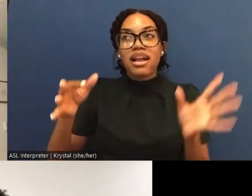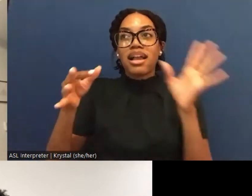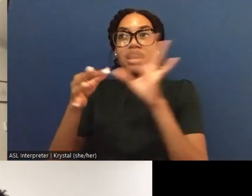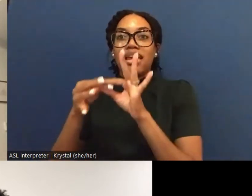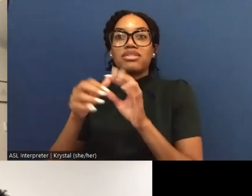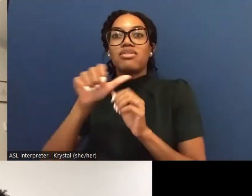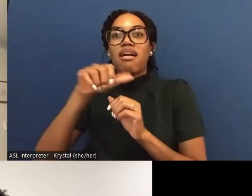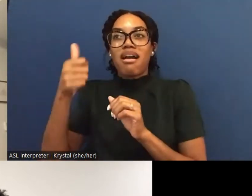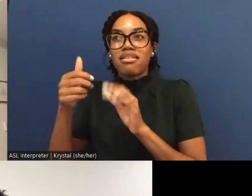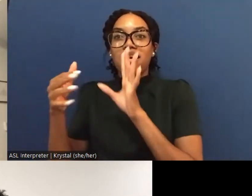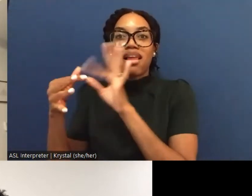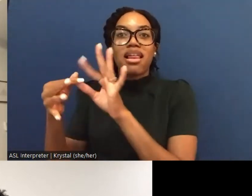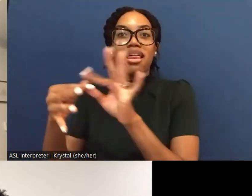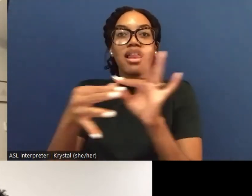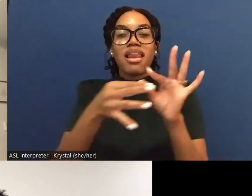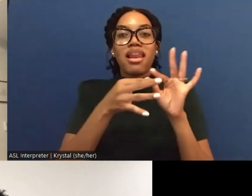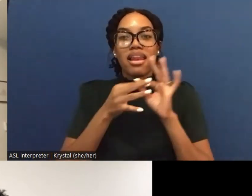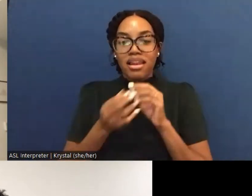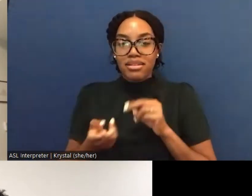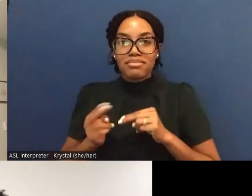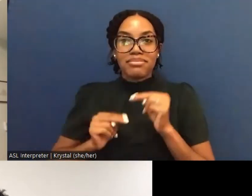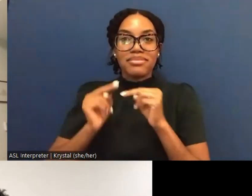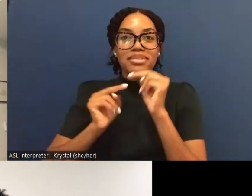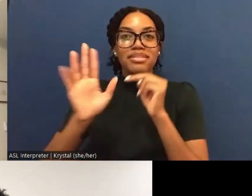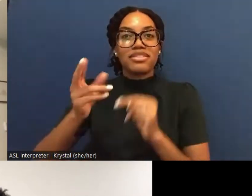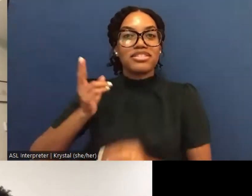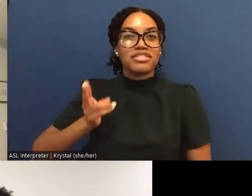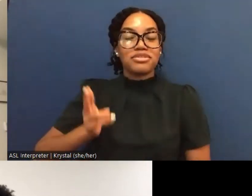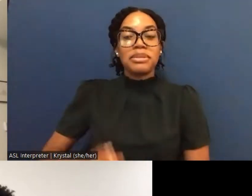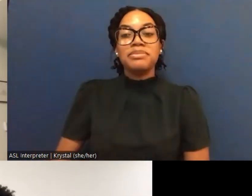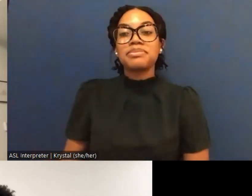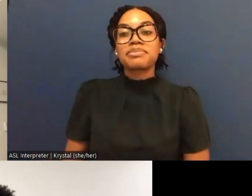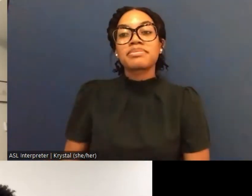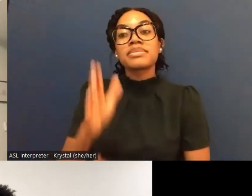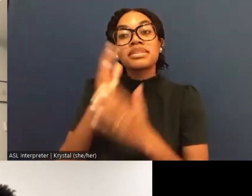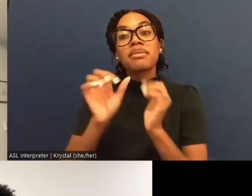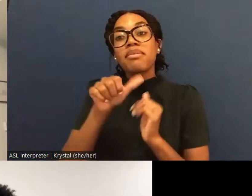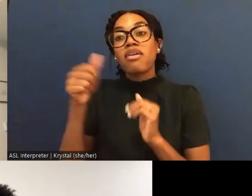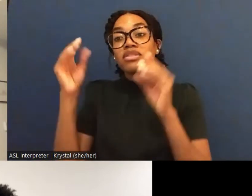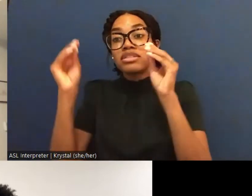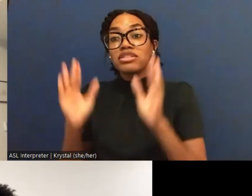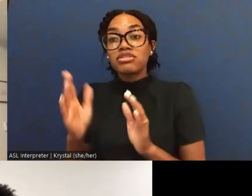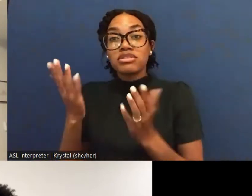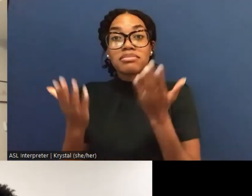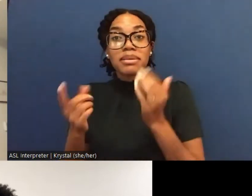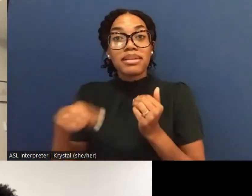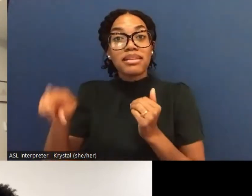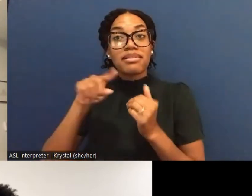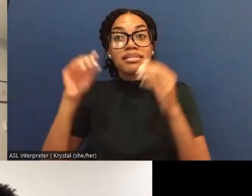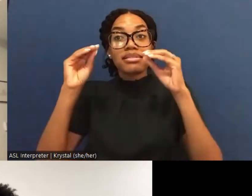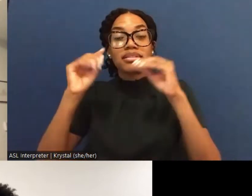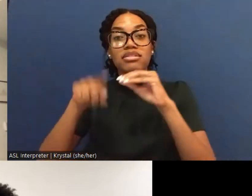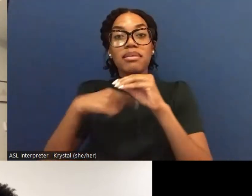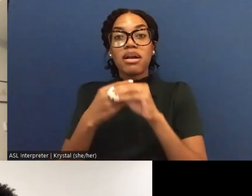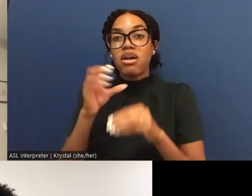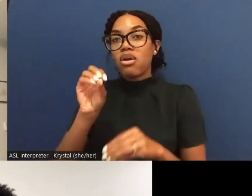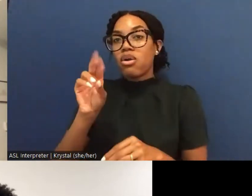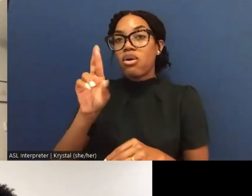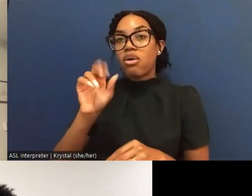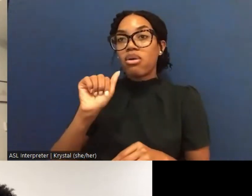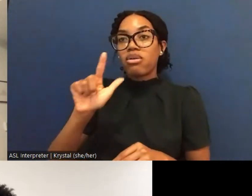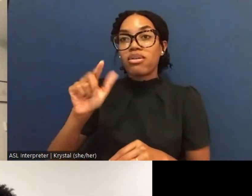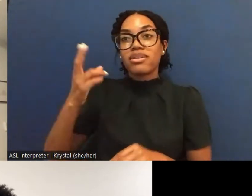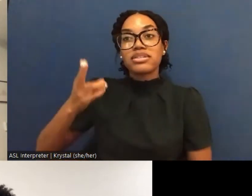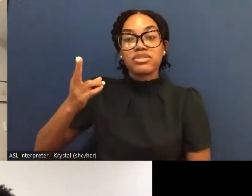of the educators who are on this call that might teach oral histories in their own classrooms as a space for young people, for students to be